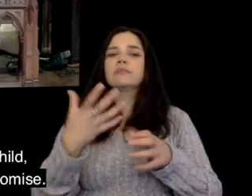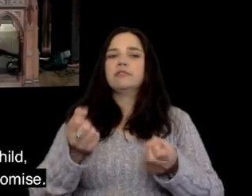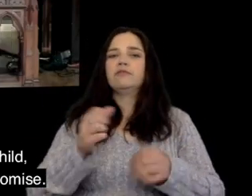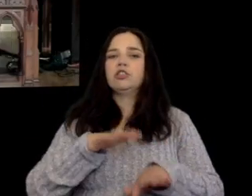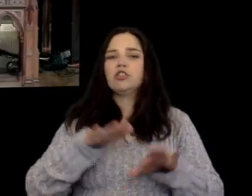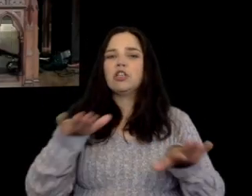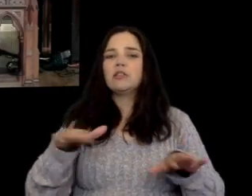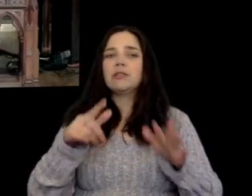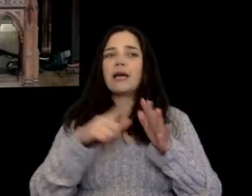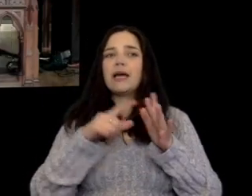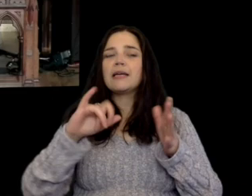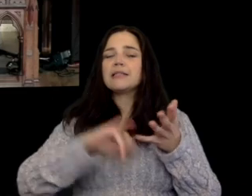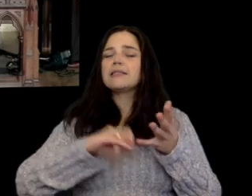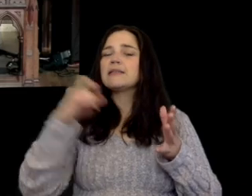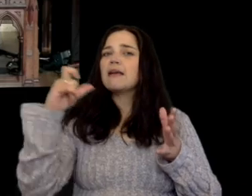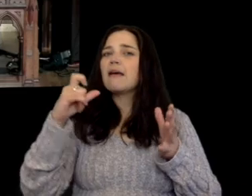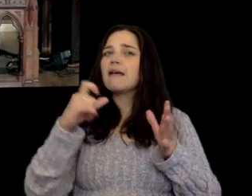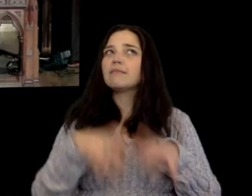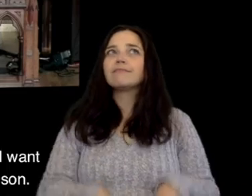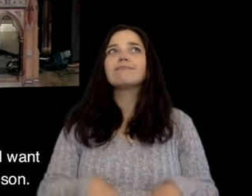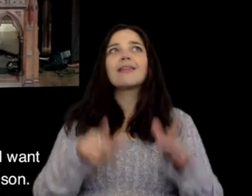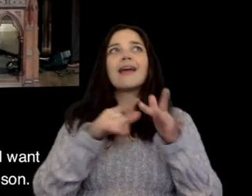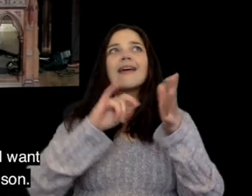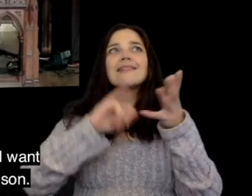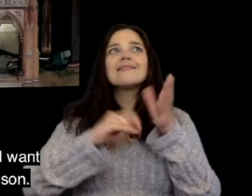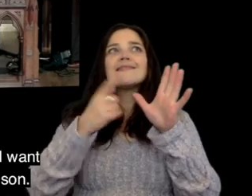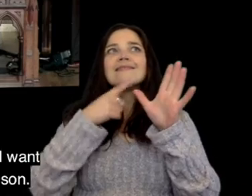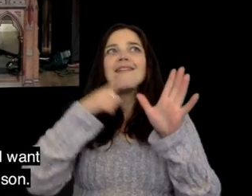had a child, Isaac, the son of the promise.